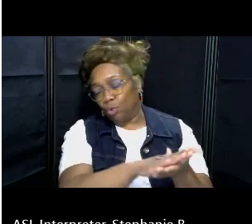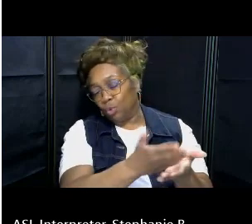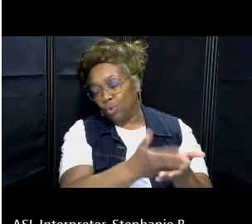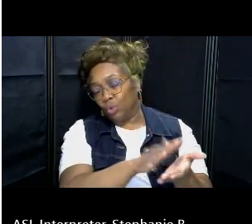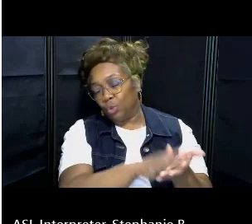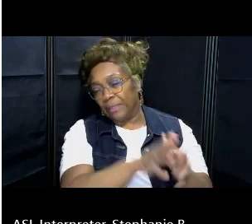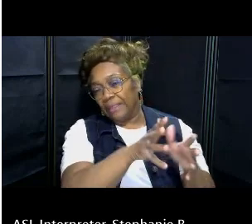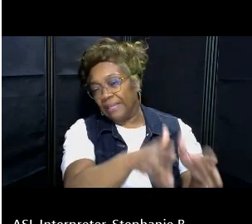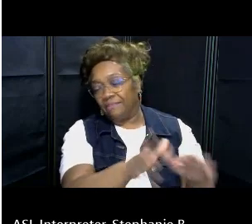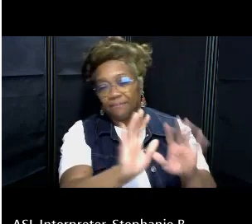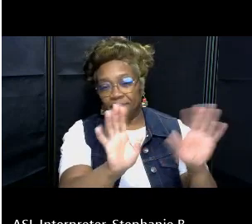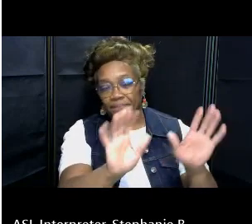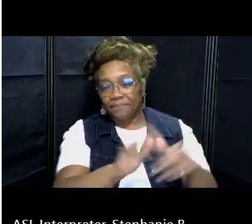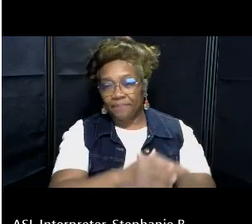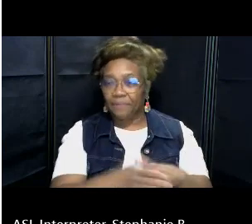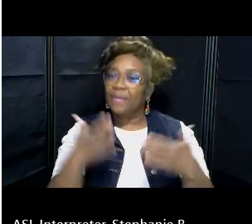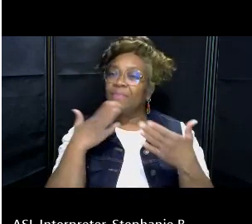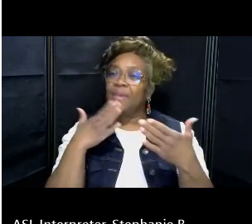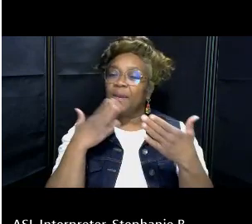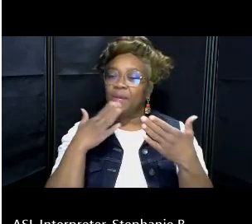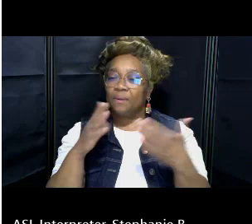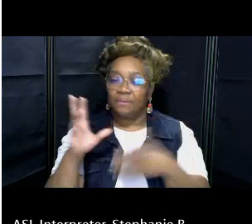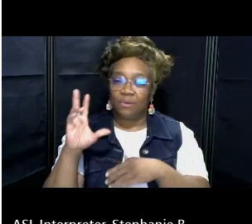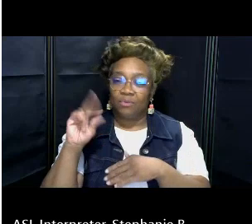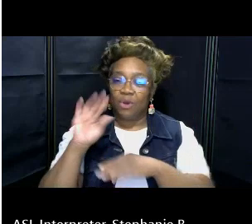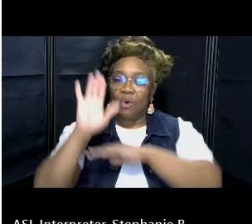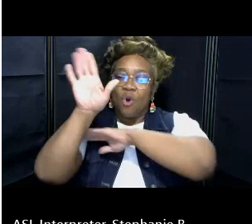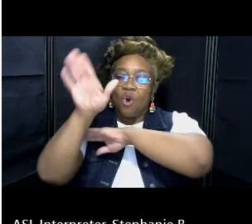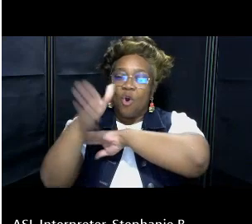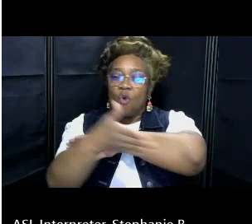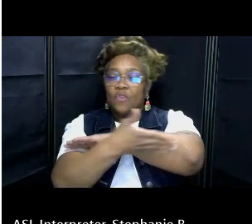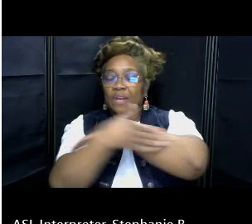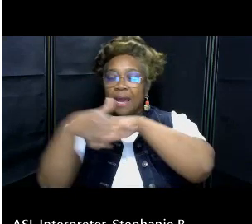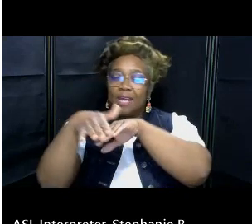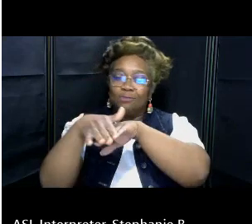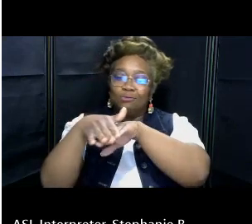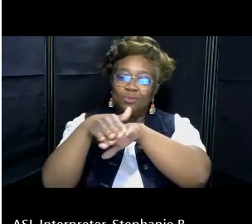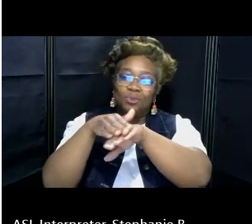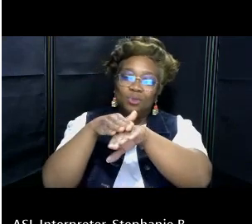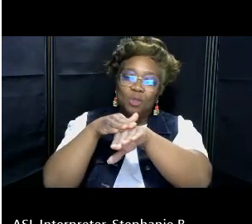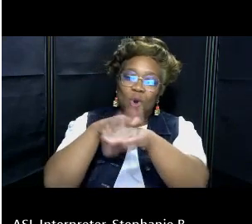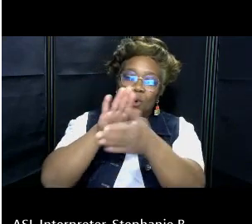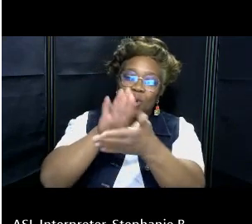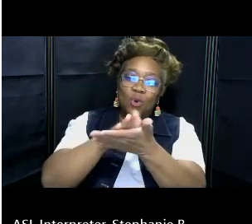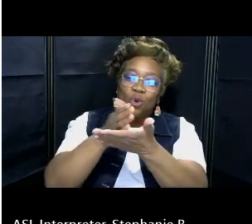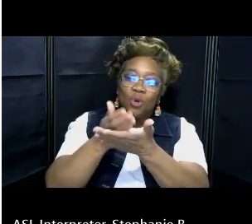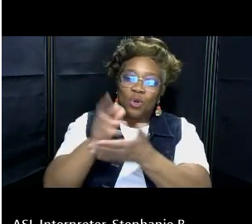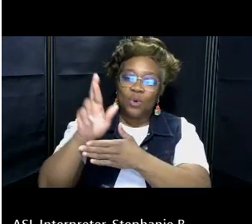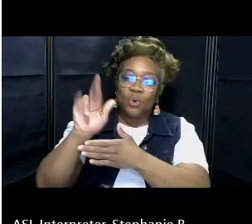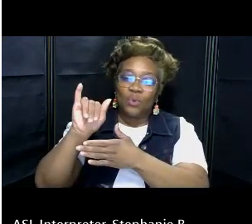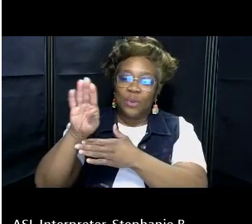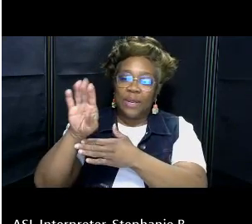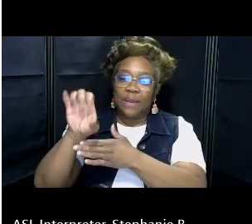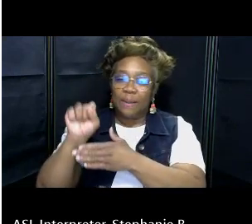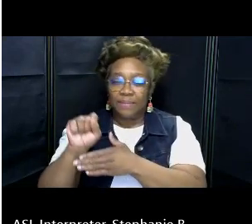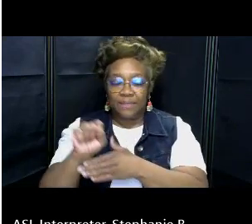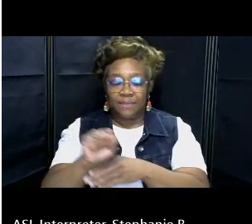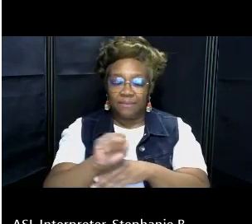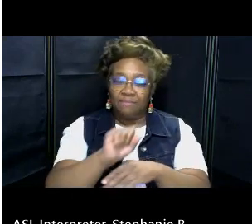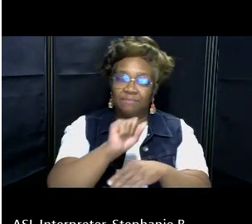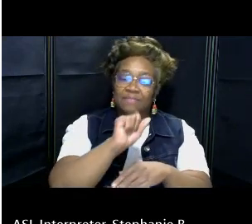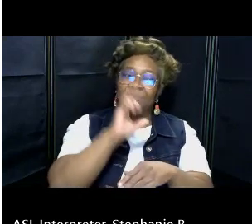Thank you, Captain Hassel. So no overnight slow roasted ribs, right? Absolutely not.